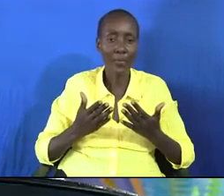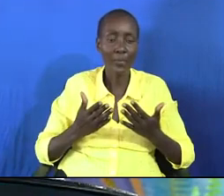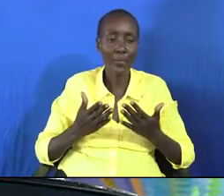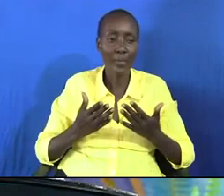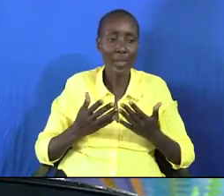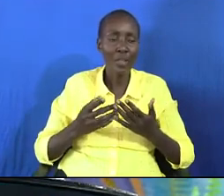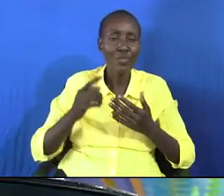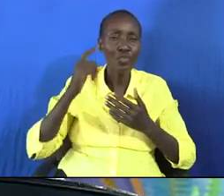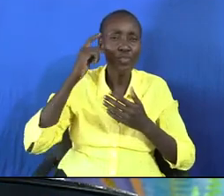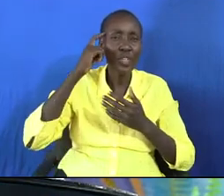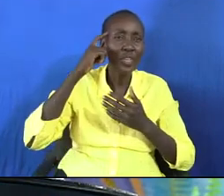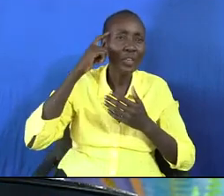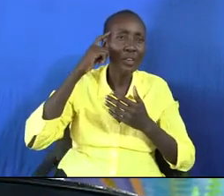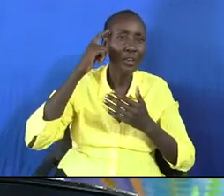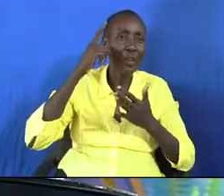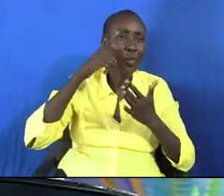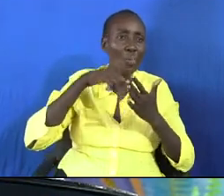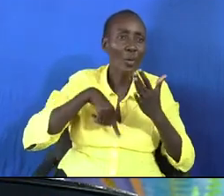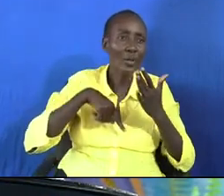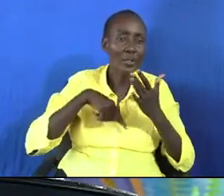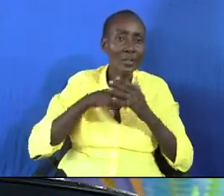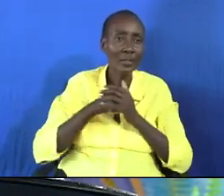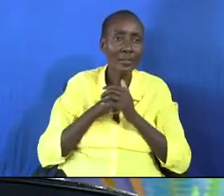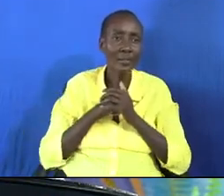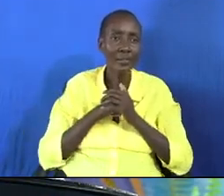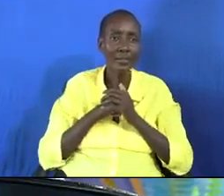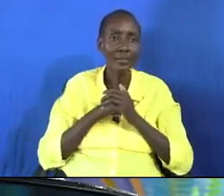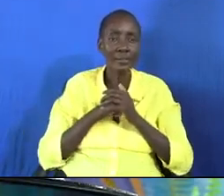How do you think